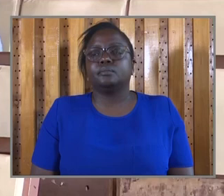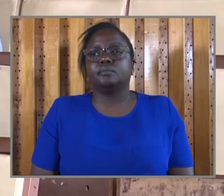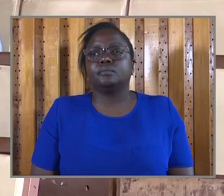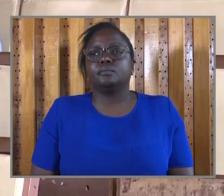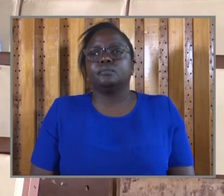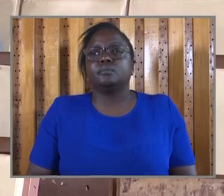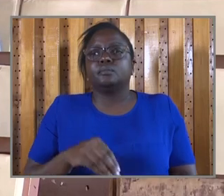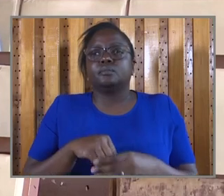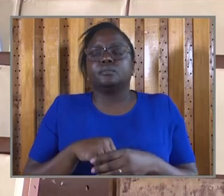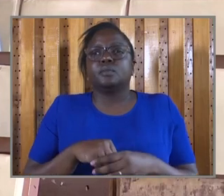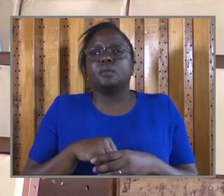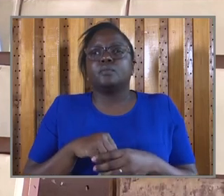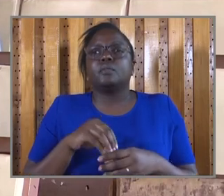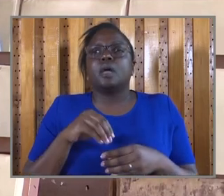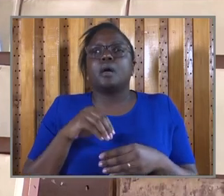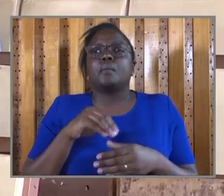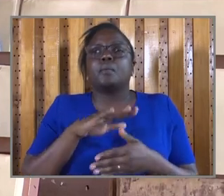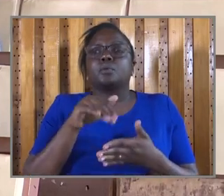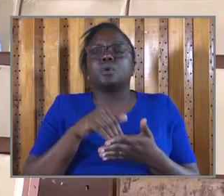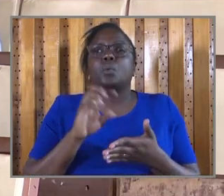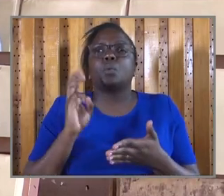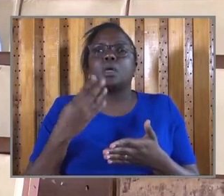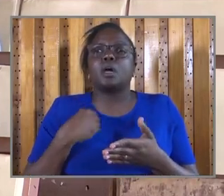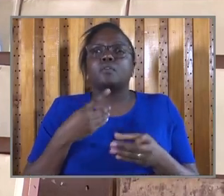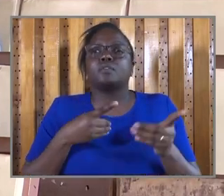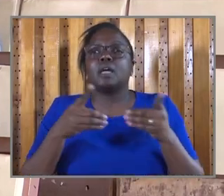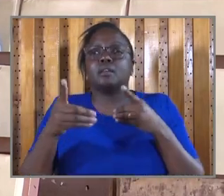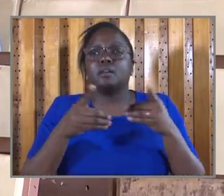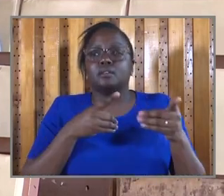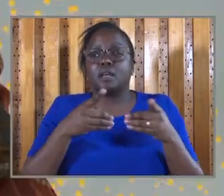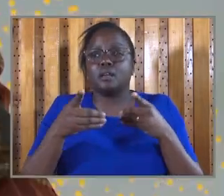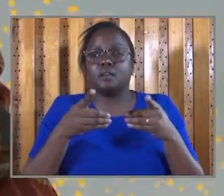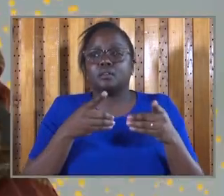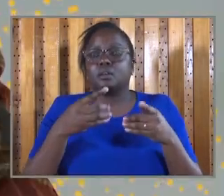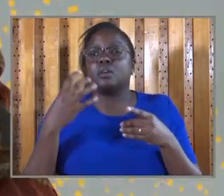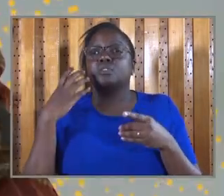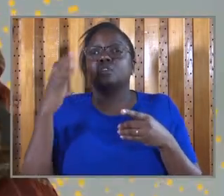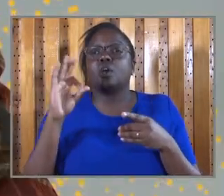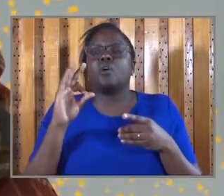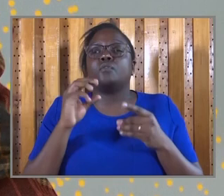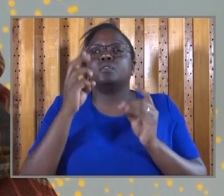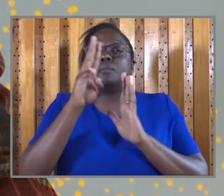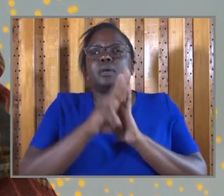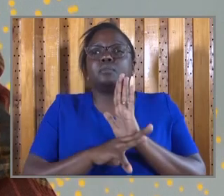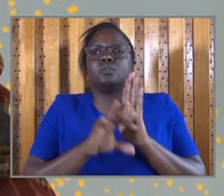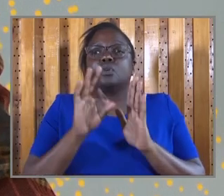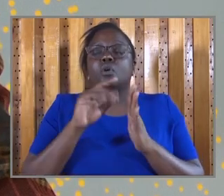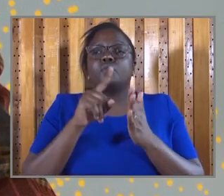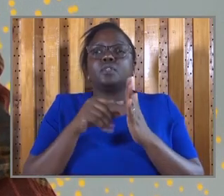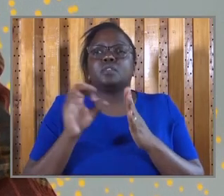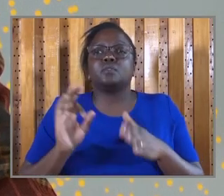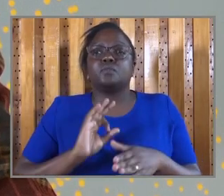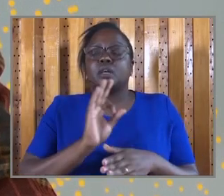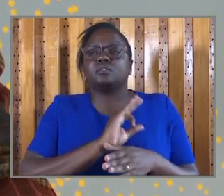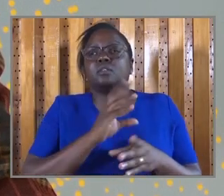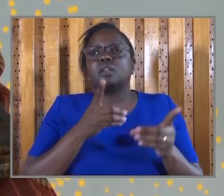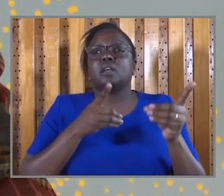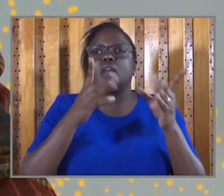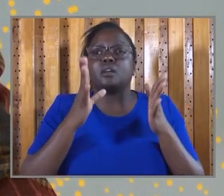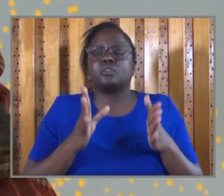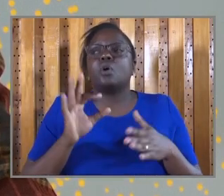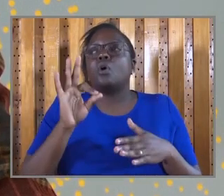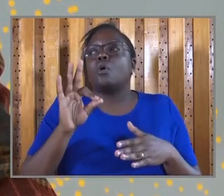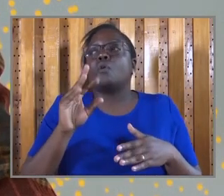In our midst, we also have the director, the chairman of departments of this faculty, and the director, Wangari